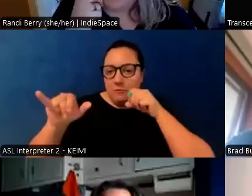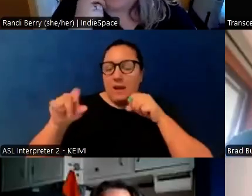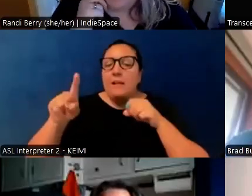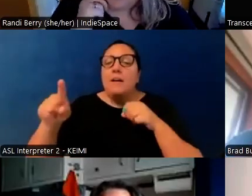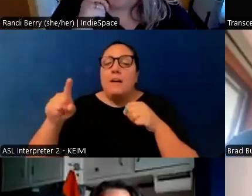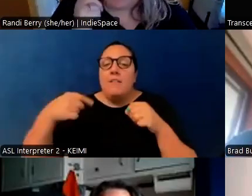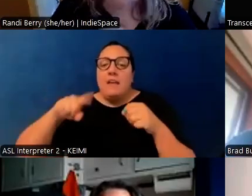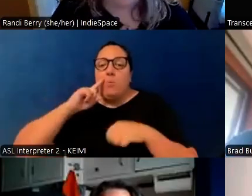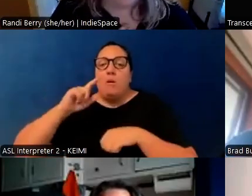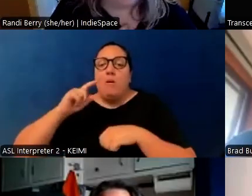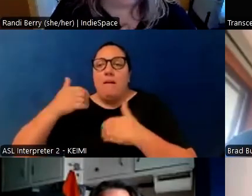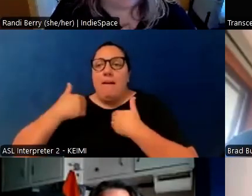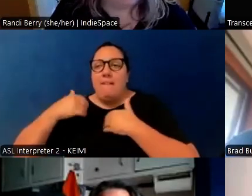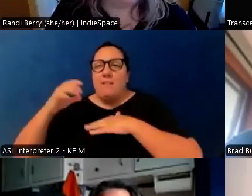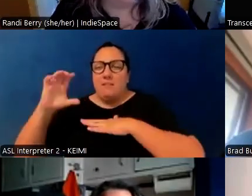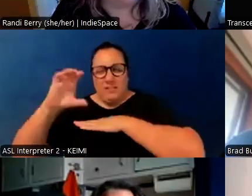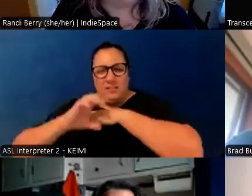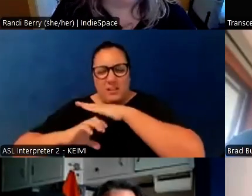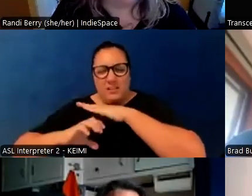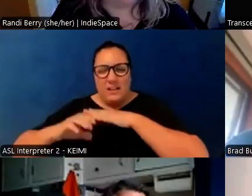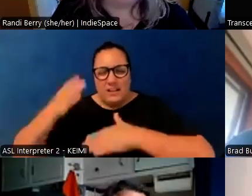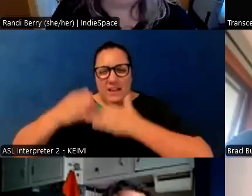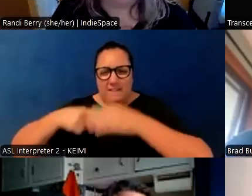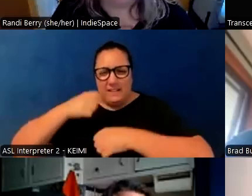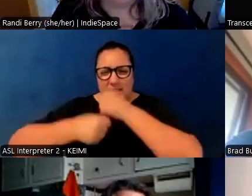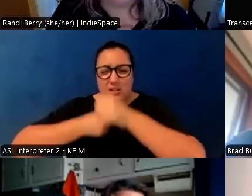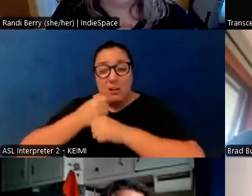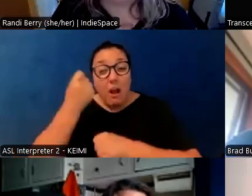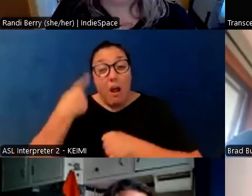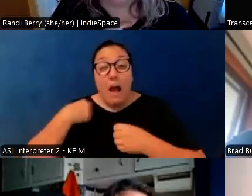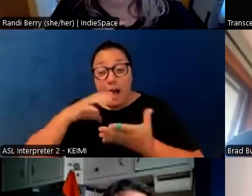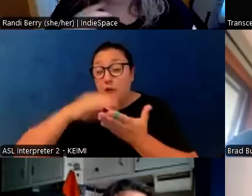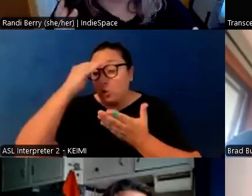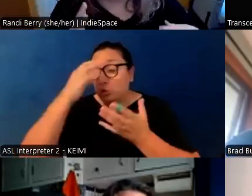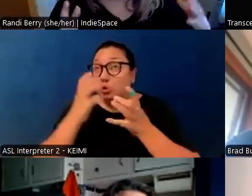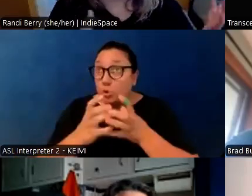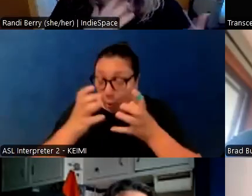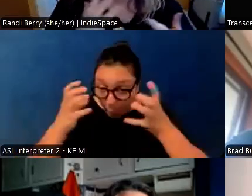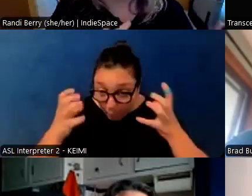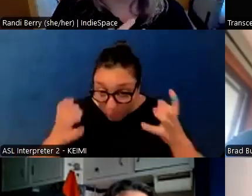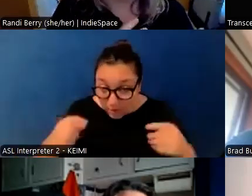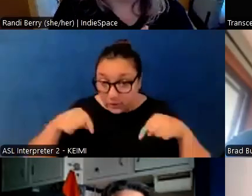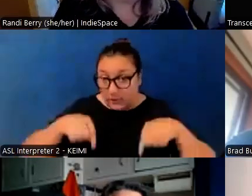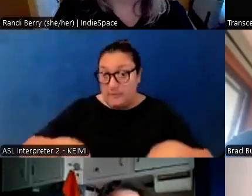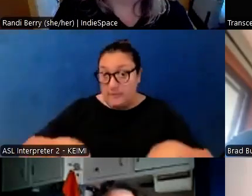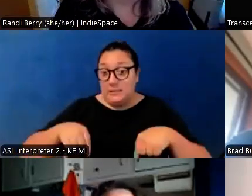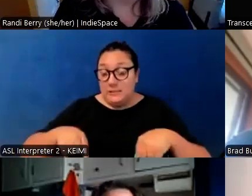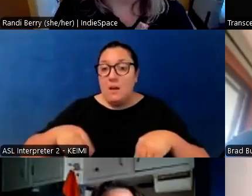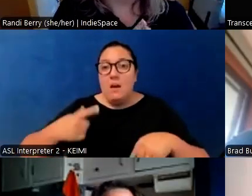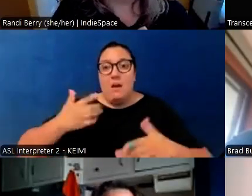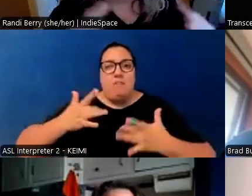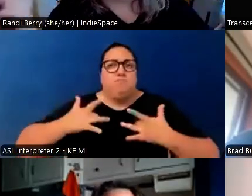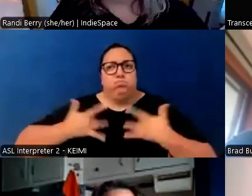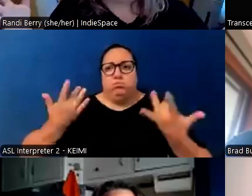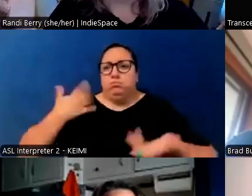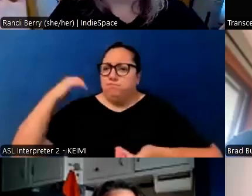year. I've learned a lot doing this work with Creatives Rebuild. And so I was thrilled to be able to partner with them to make sure